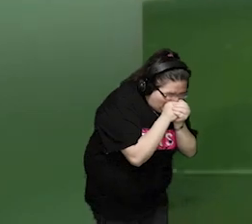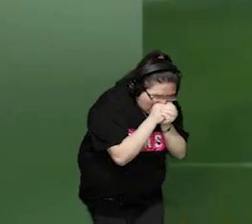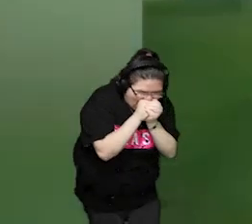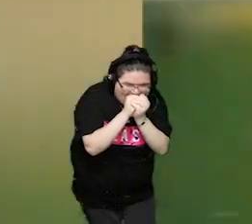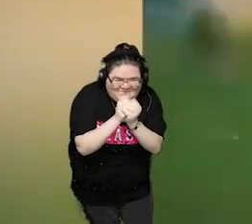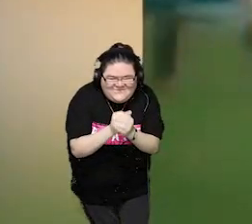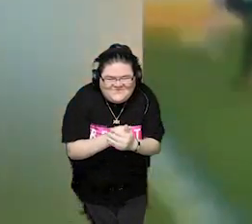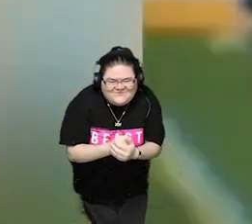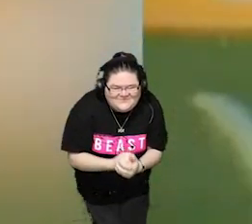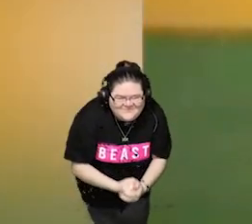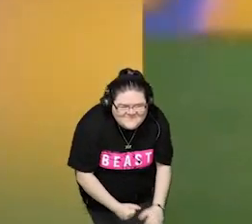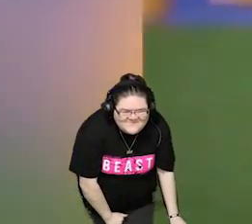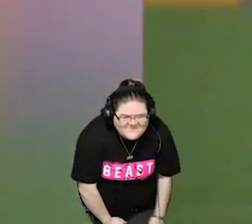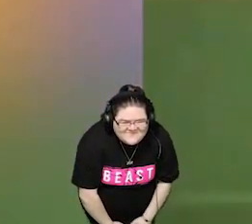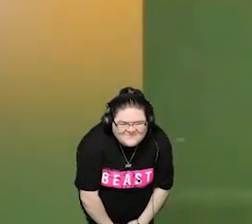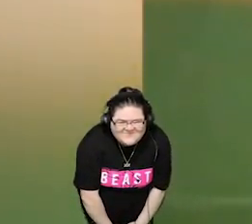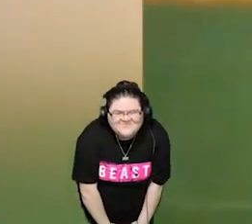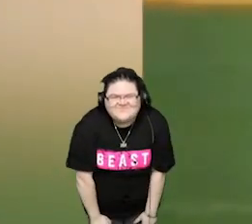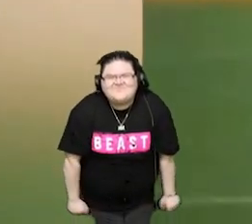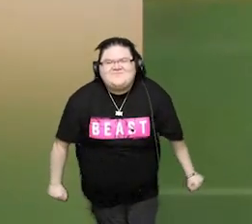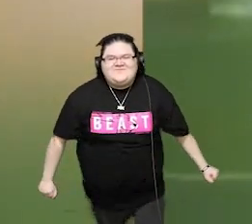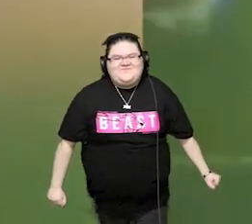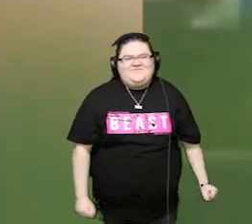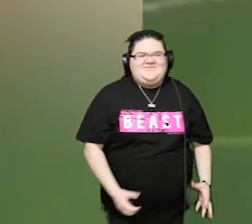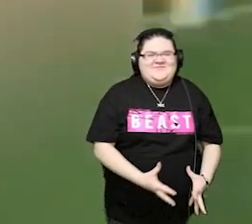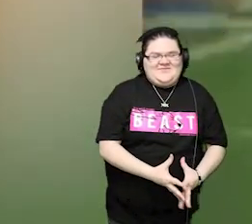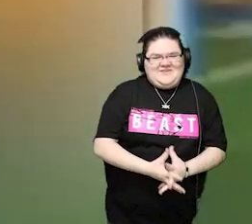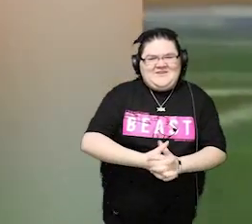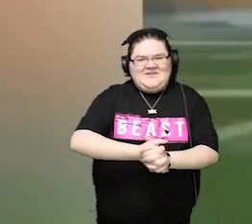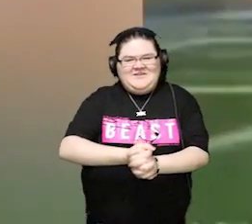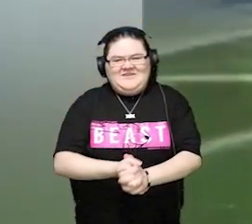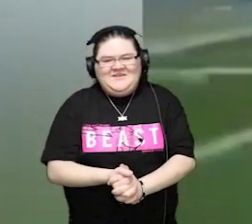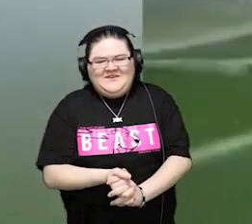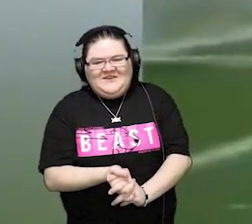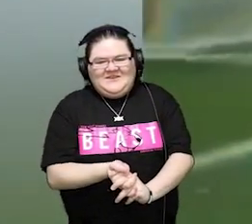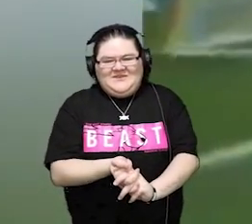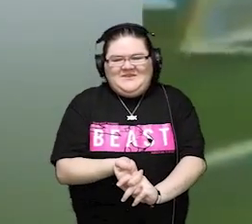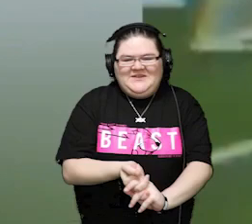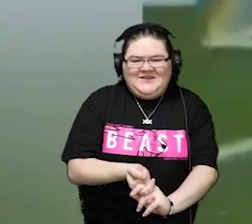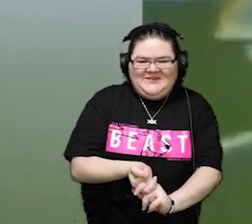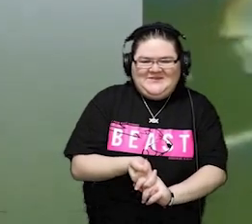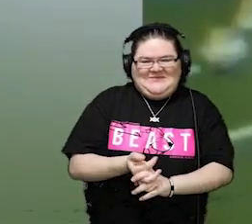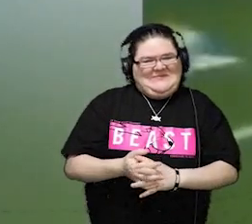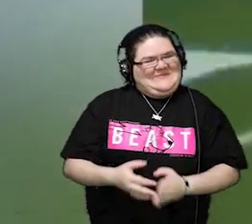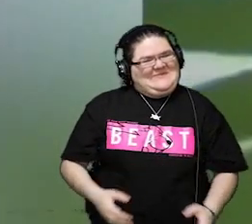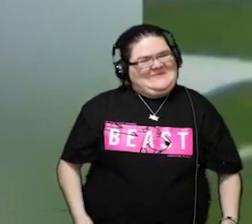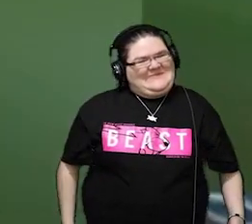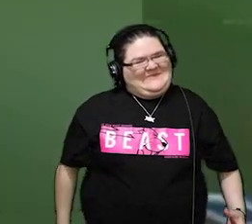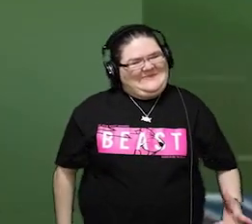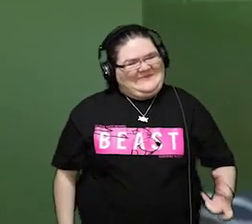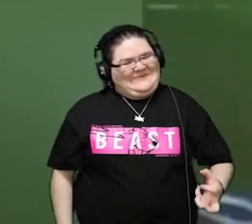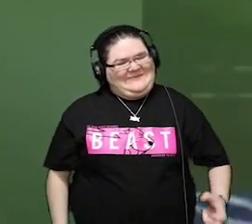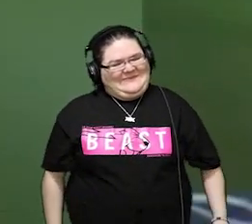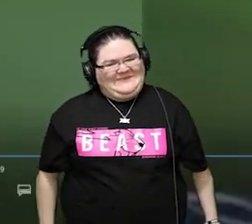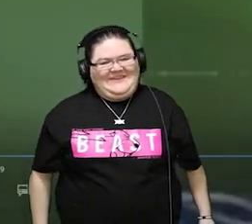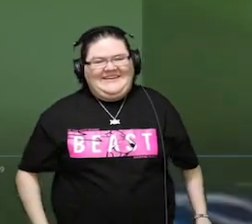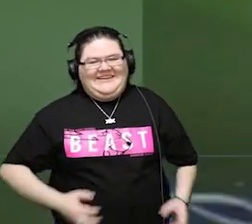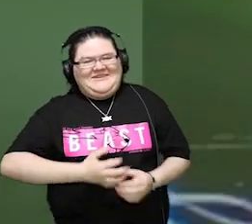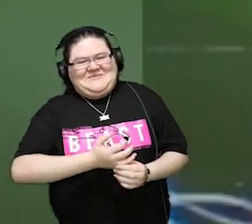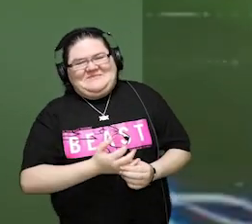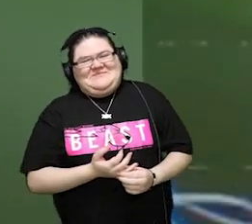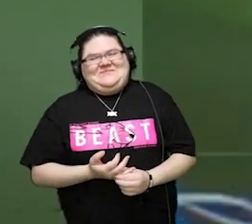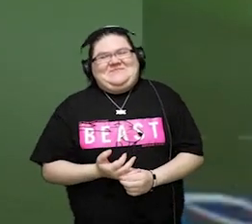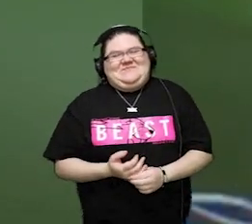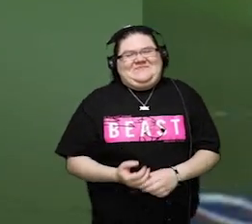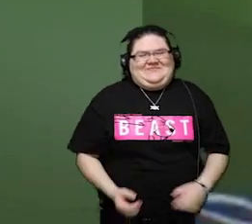so did the goalpost. Not only taking one for the team, he took two. Talk about going balls out for a play. With that being said, hey yo,